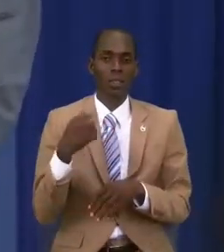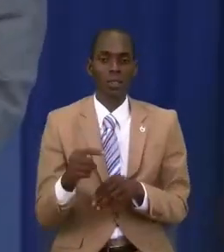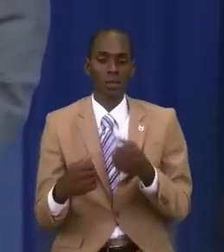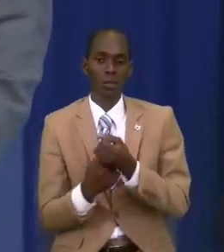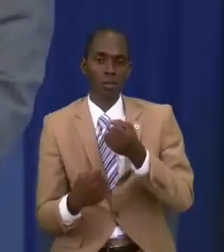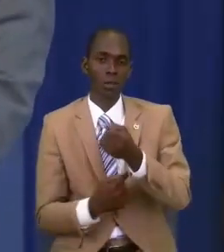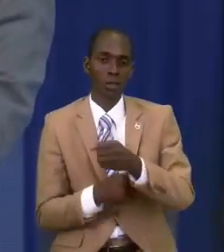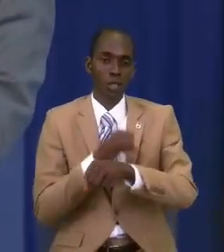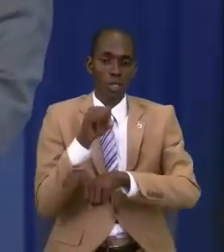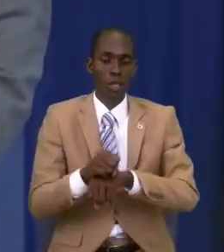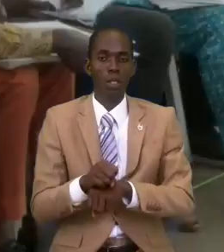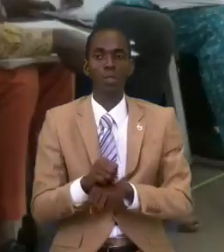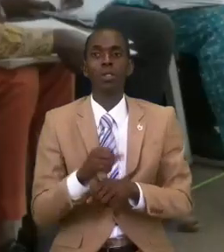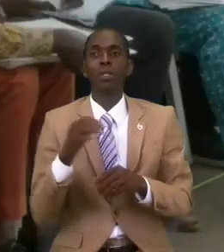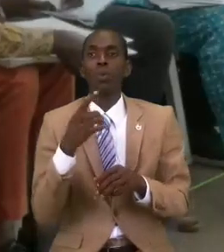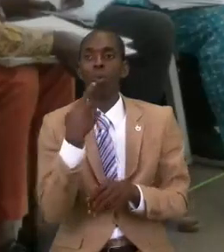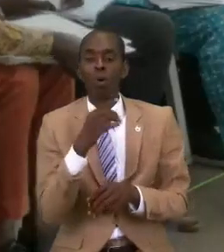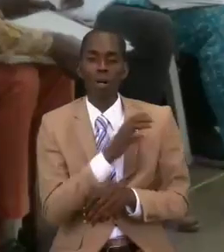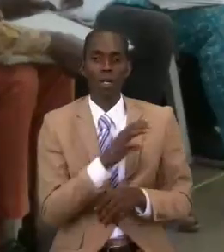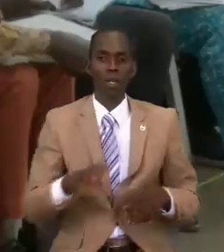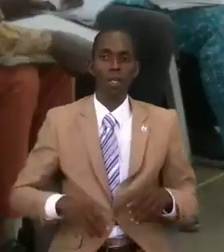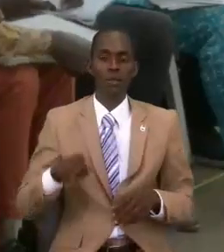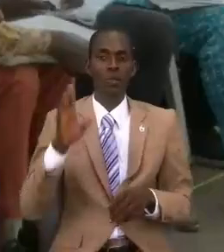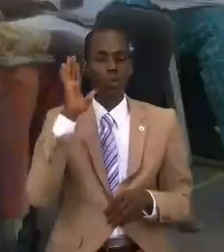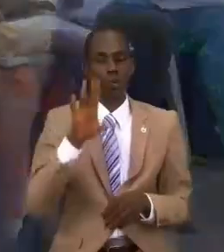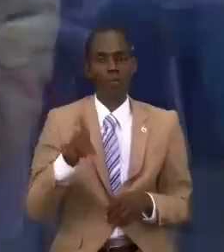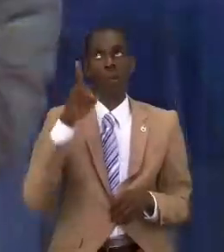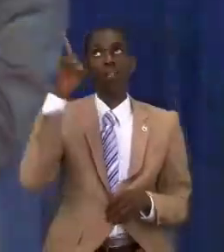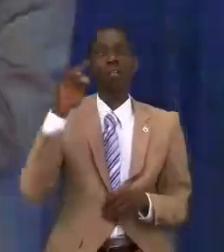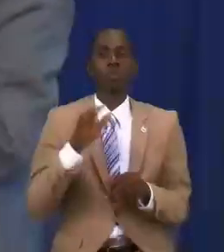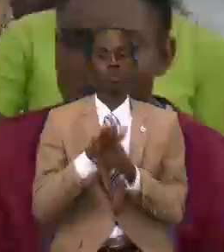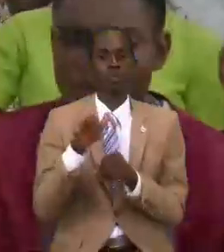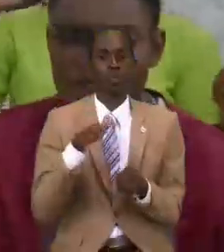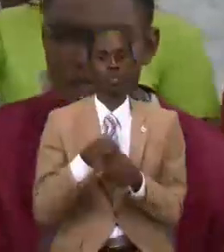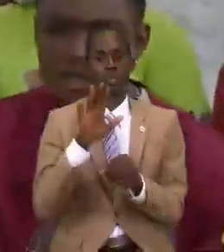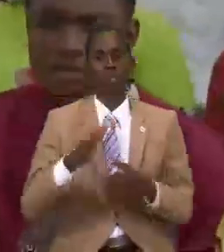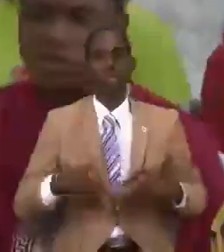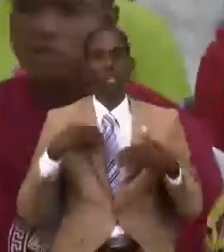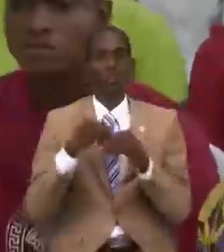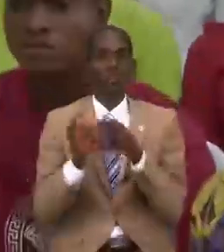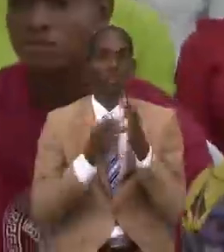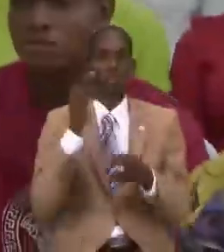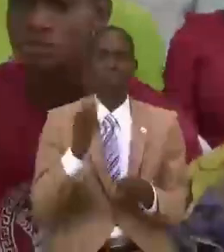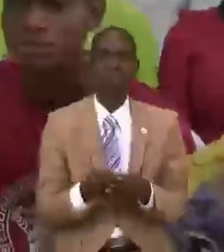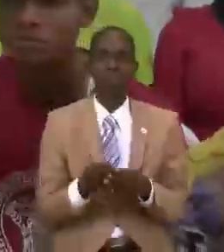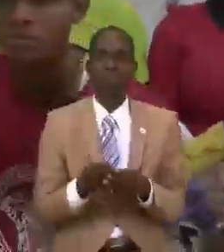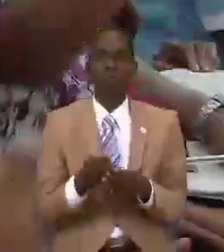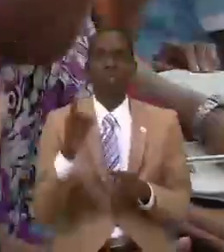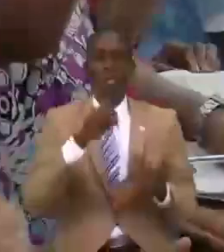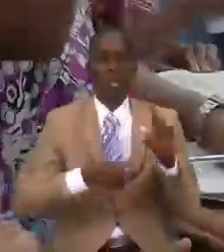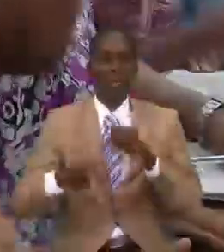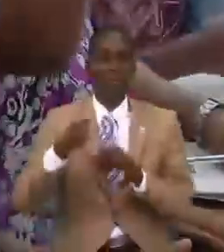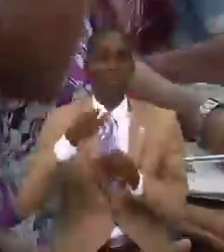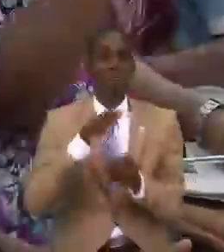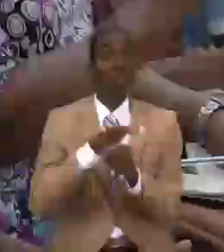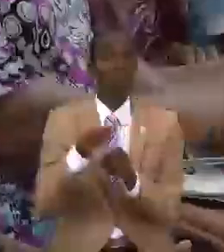sufficient to your life in Jesus' name. Amen. Somebody shout sufficient. Sufficient. No lack in your life.